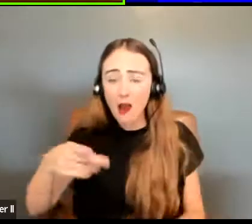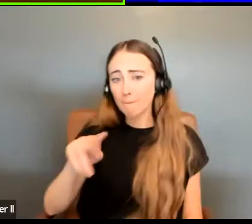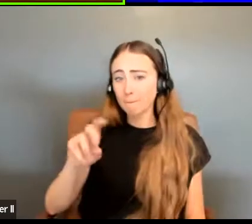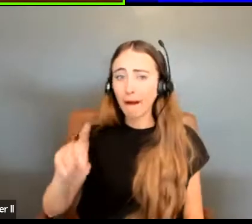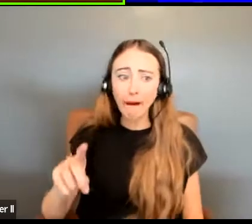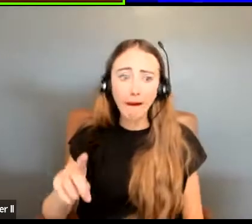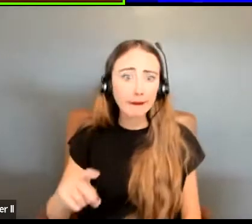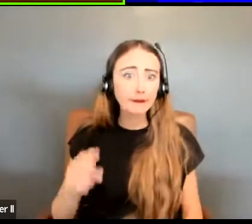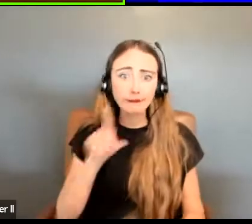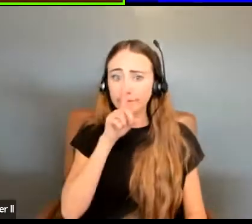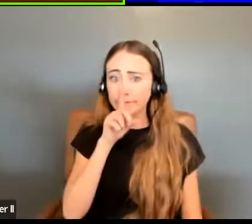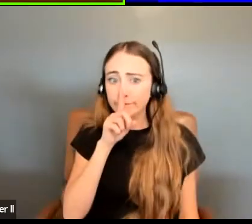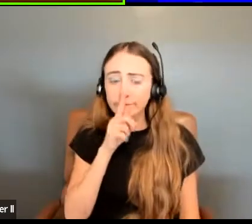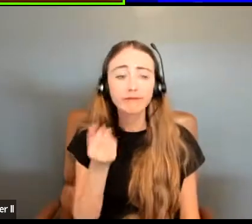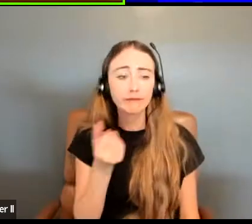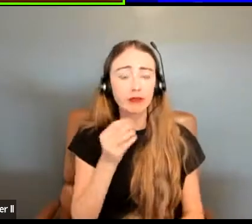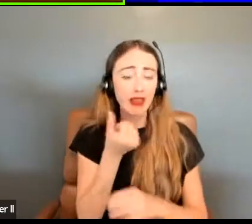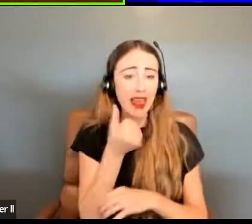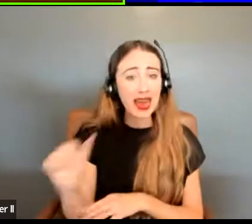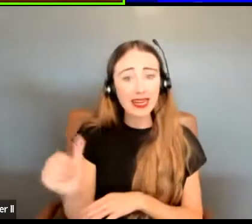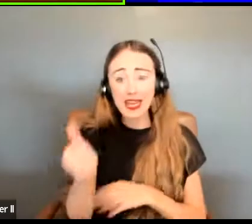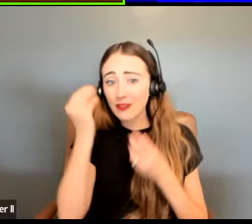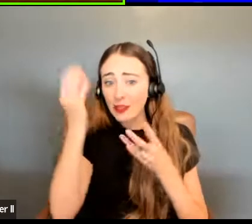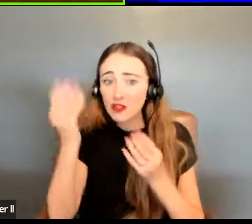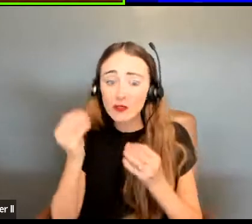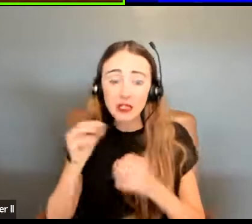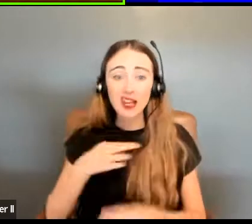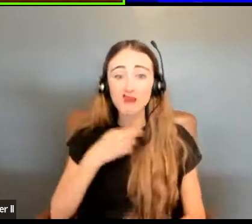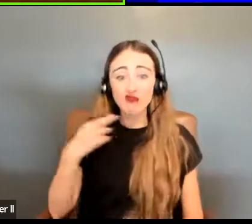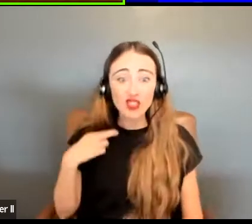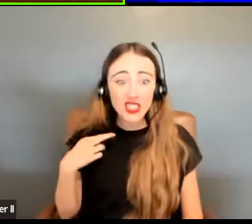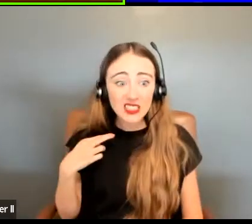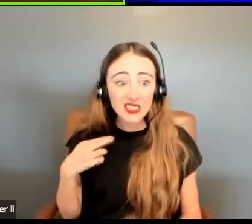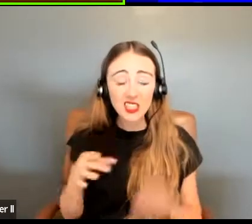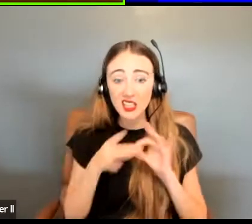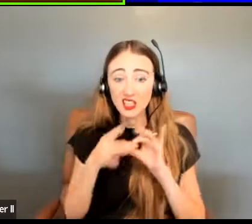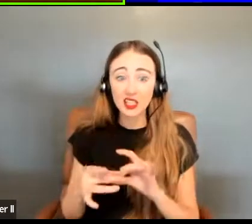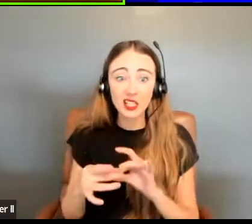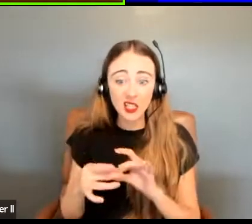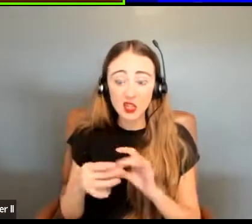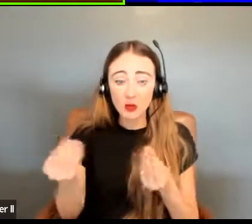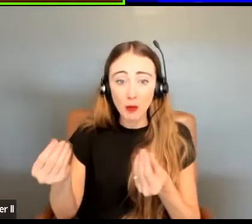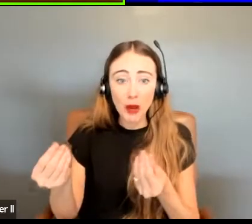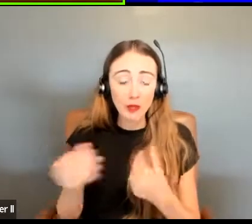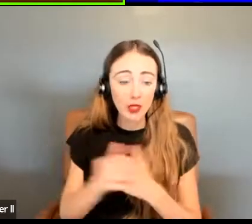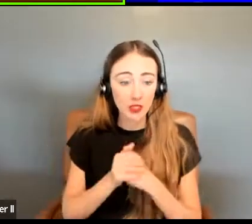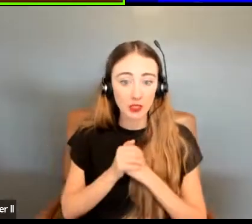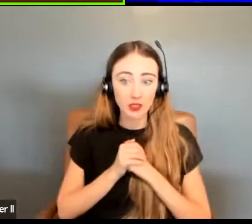It doesn't give any other information about risks posed by the soil on the property.